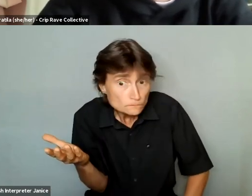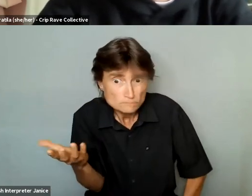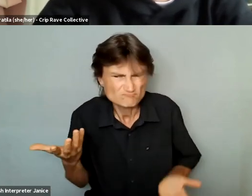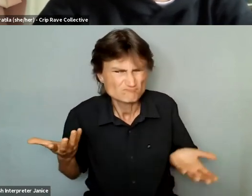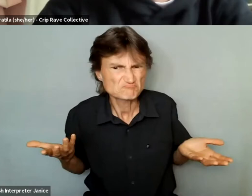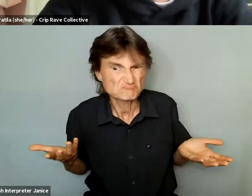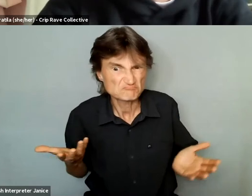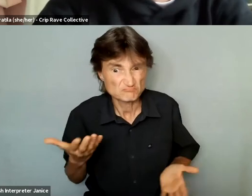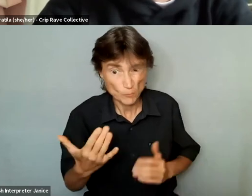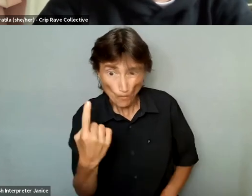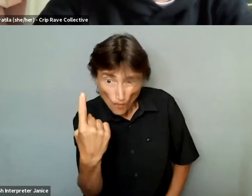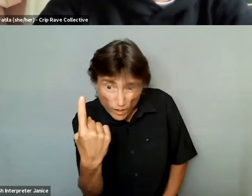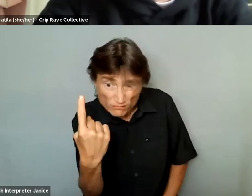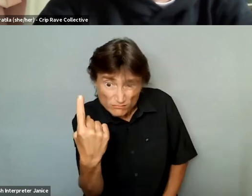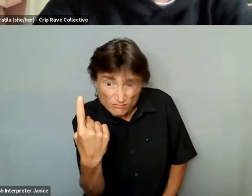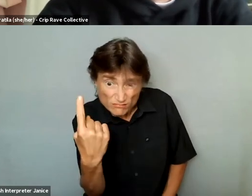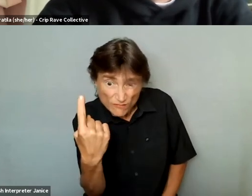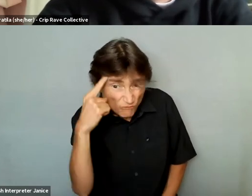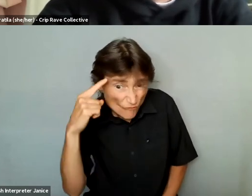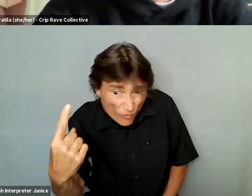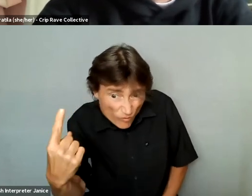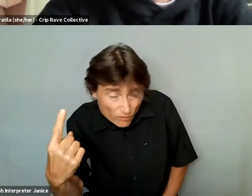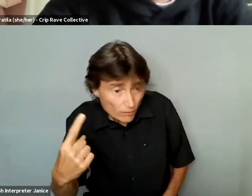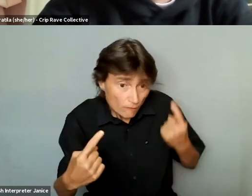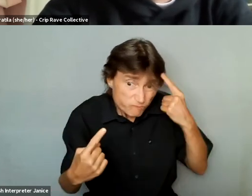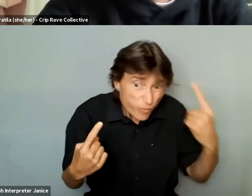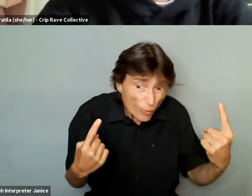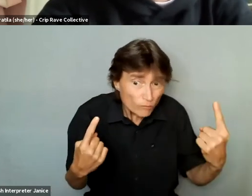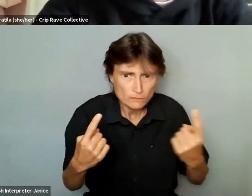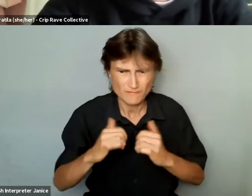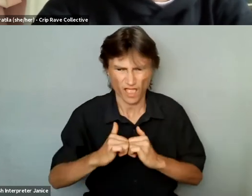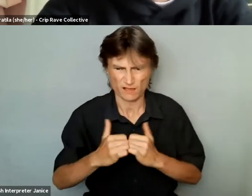there's like one bathroom. There's just so much of that that I think